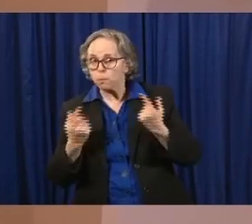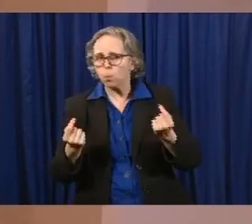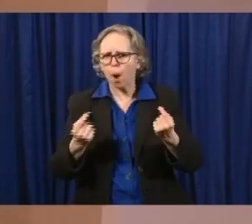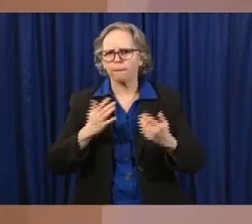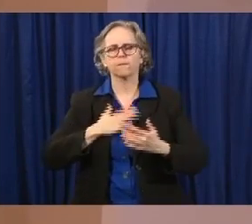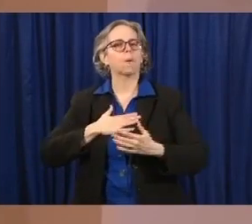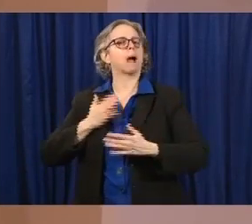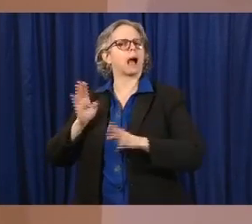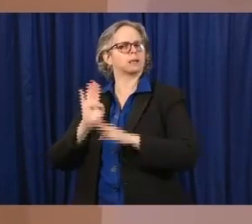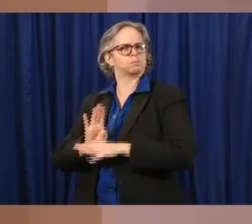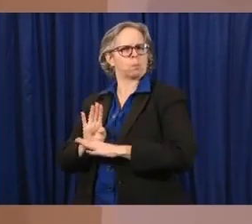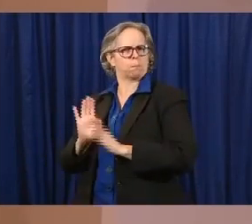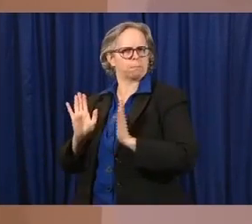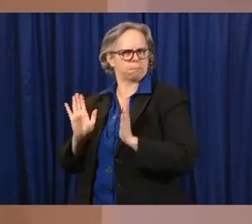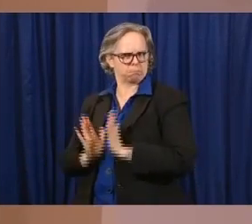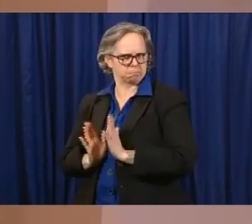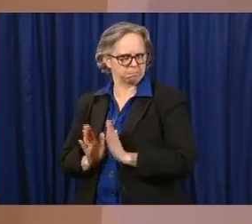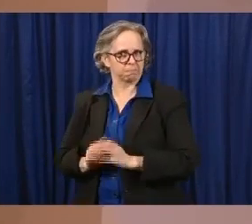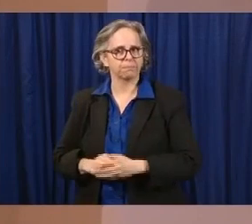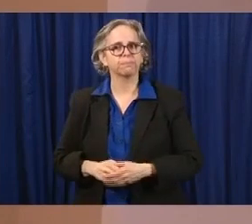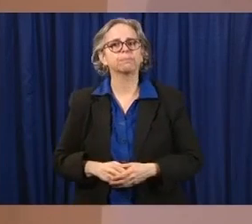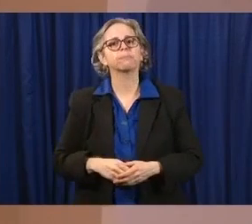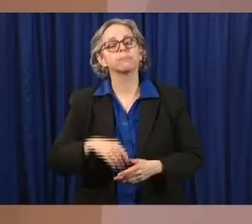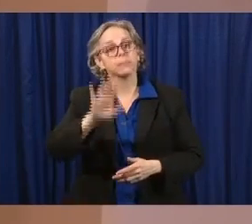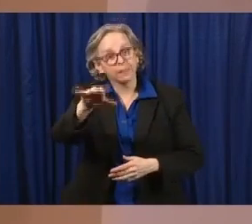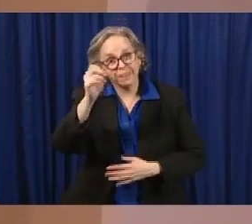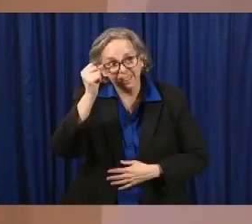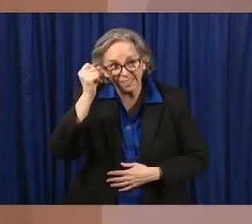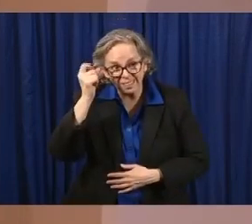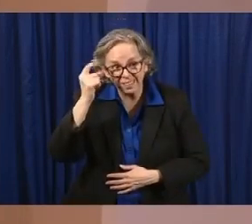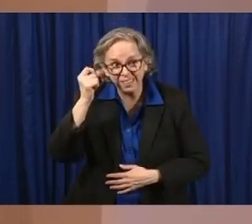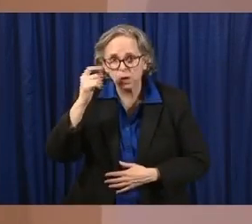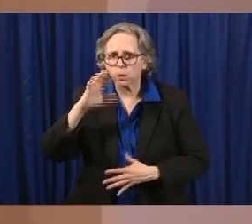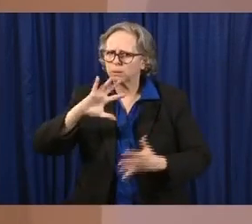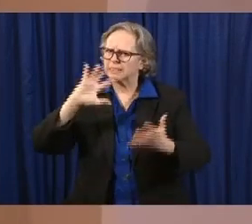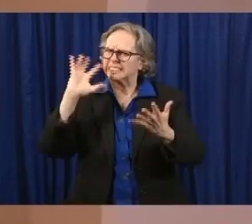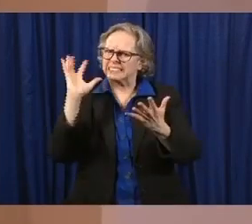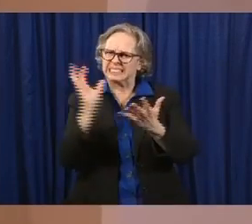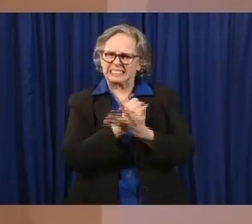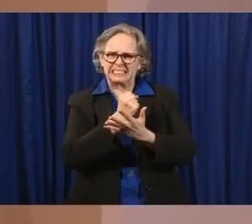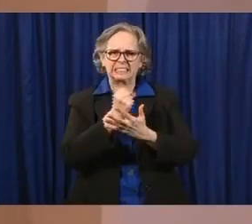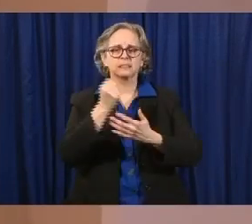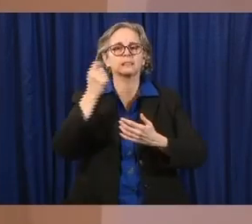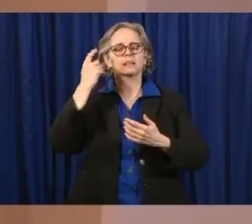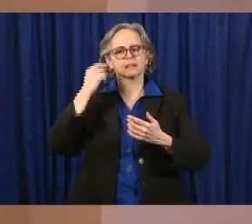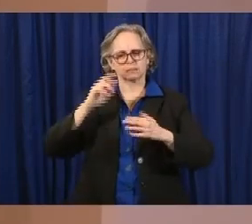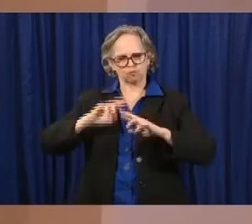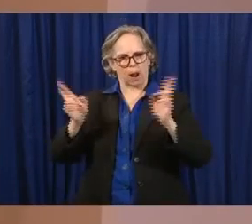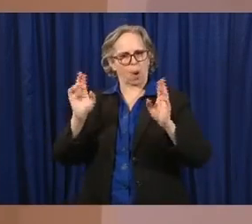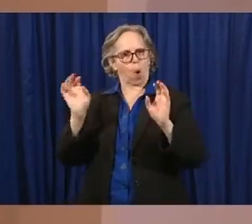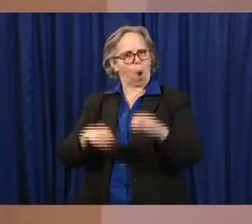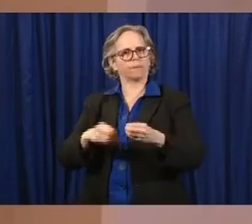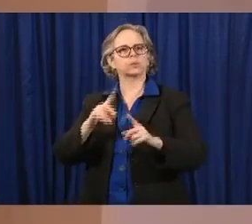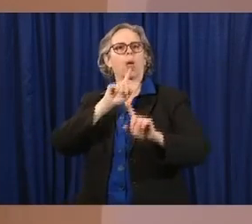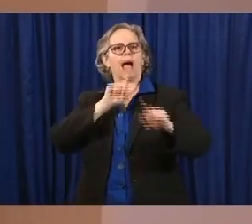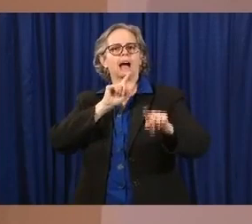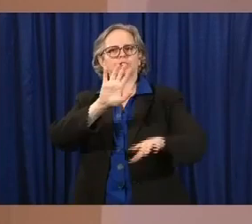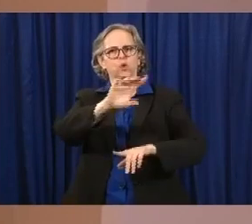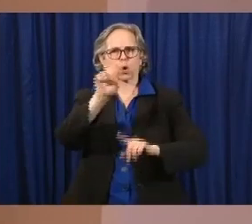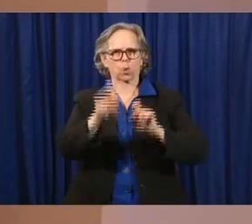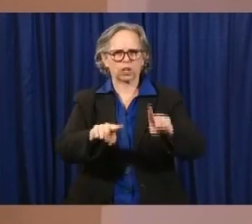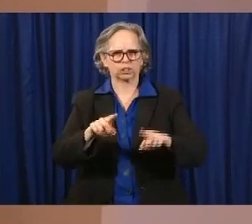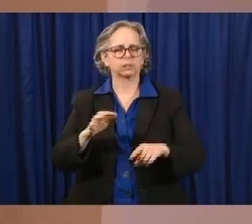people, and we encourage you to use them. Additionally, one of the things